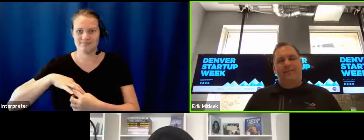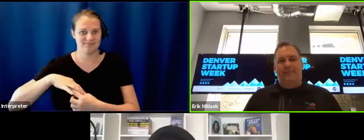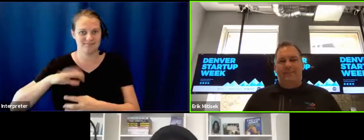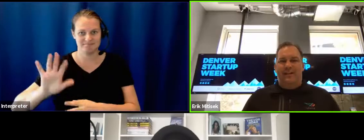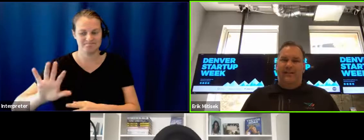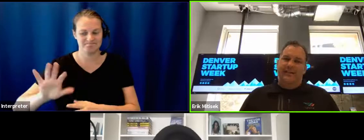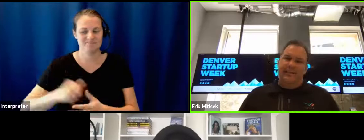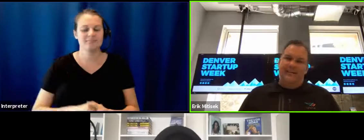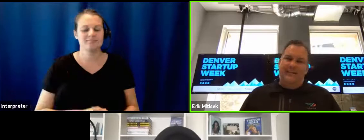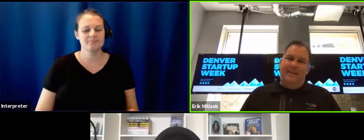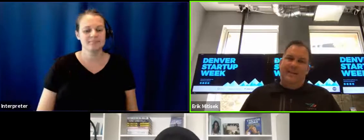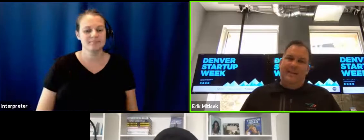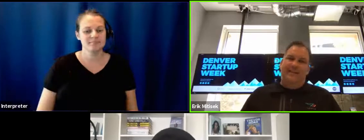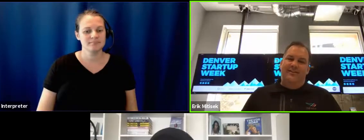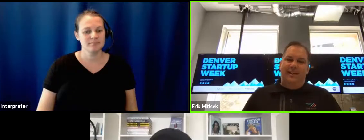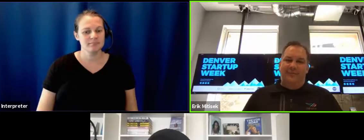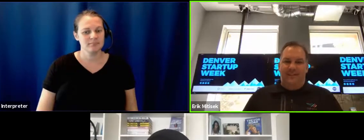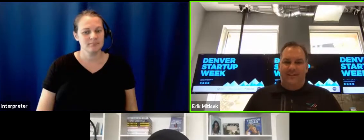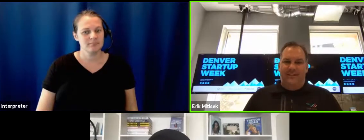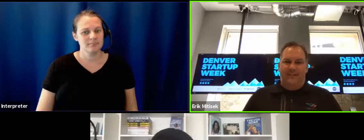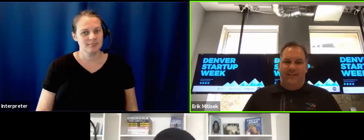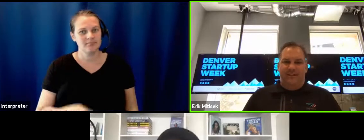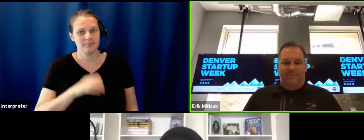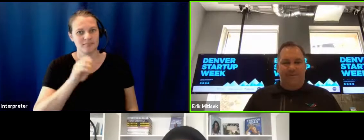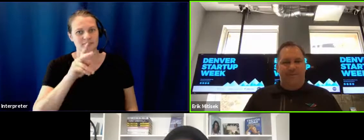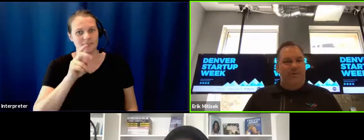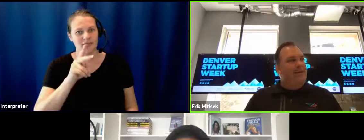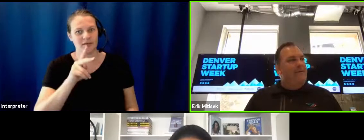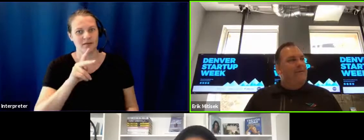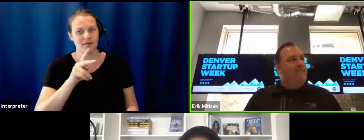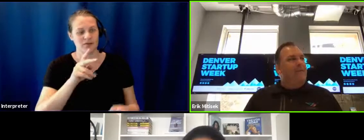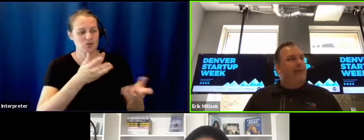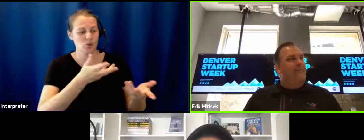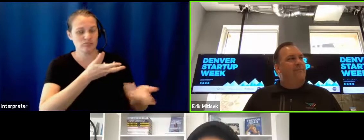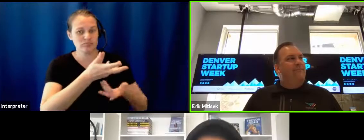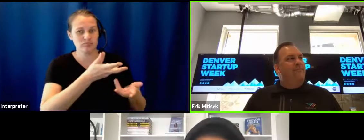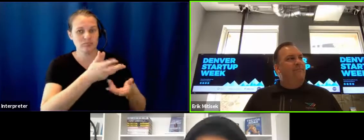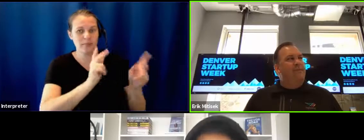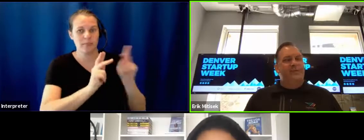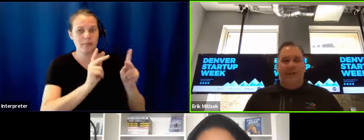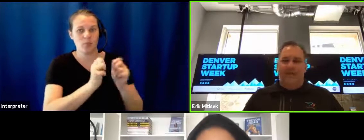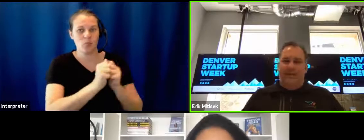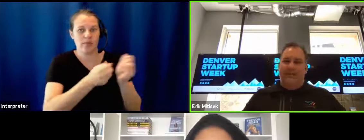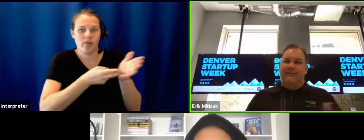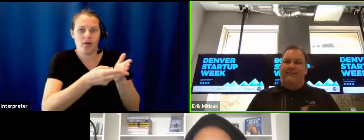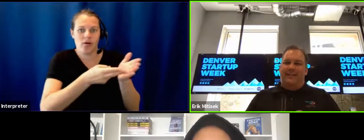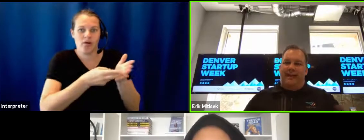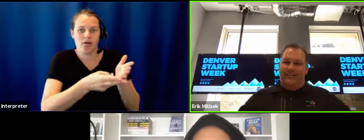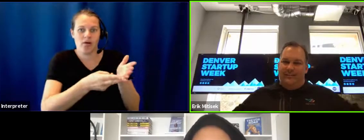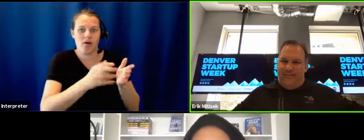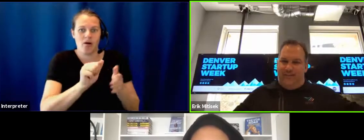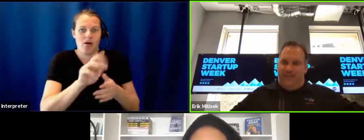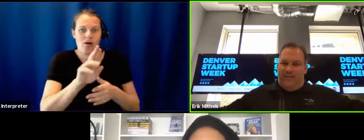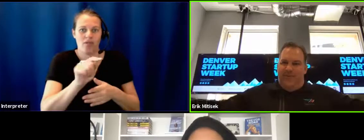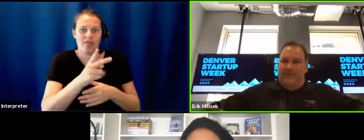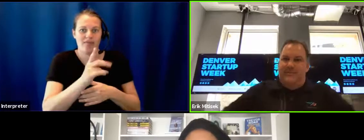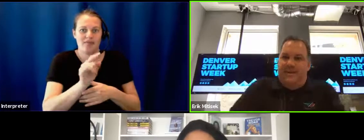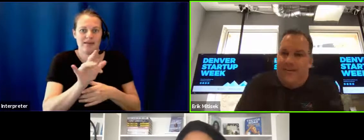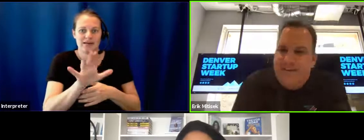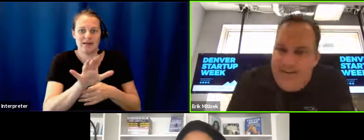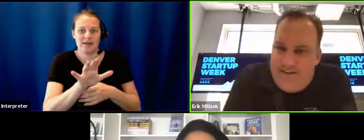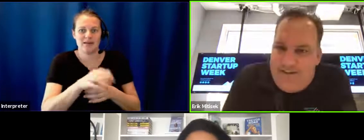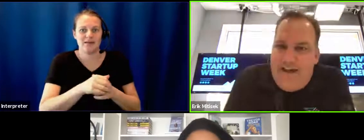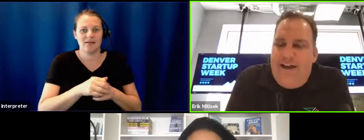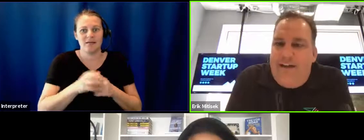Let's stay in that for a second. Spending your time with deep, authentic people. Like, when you think about the thousands of people that come through your